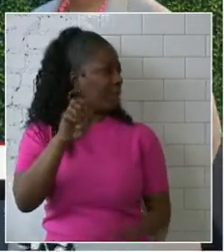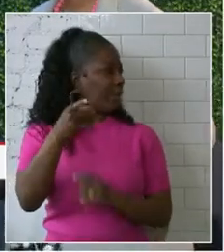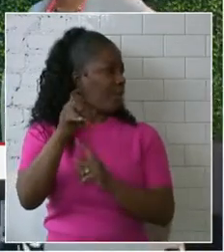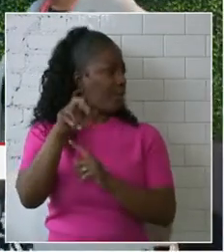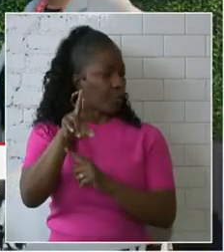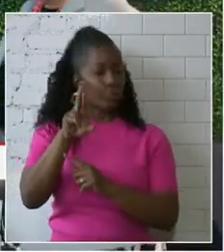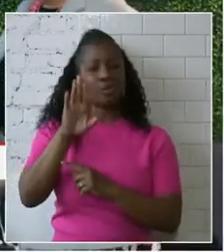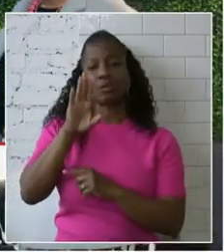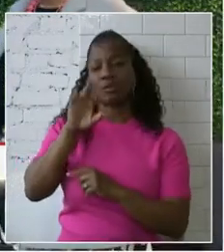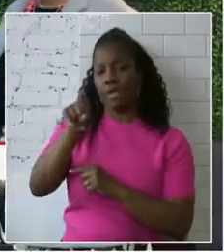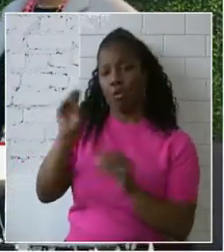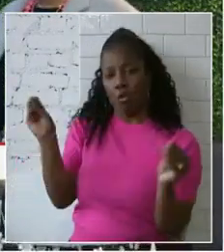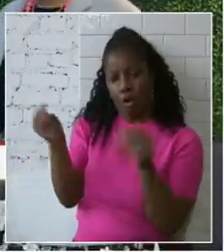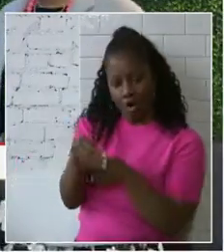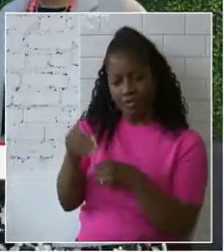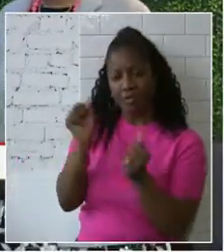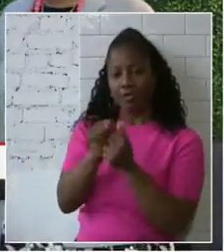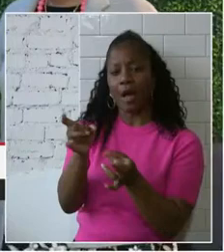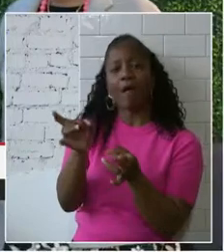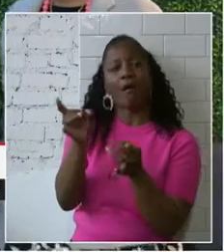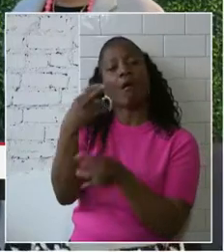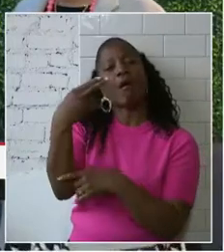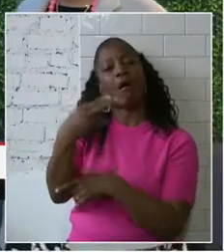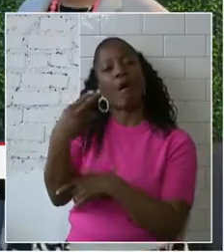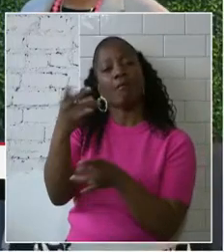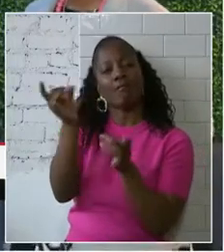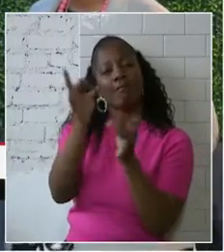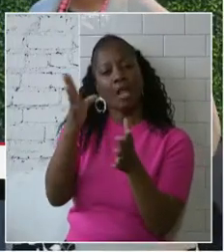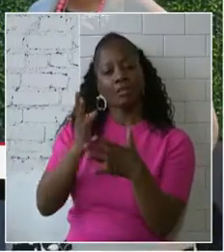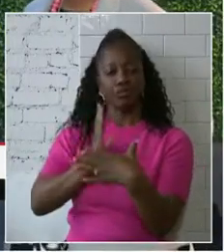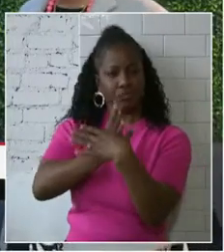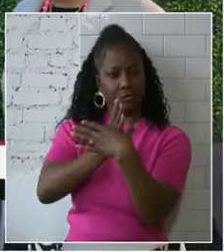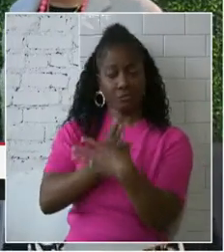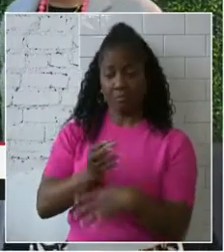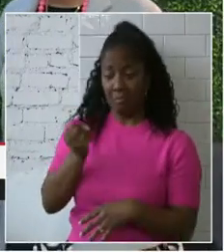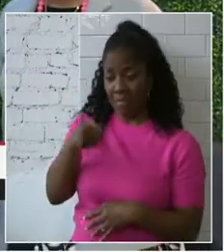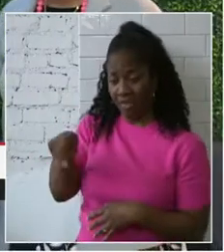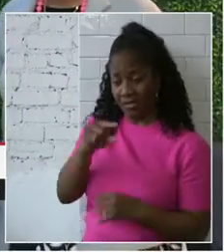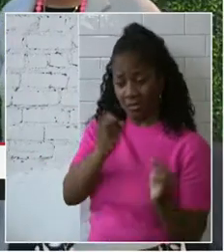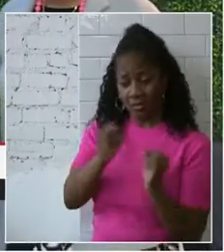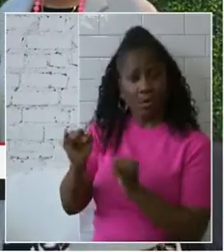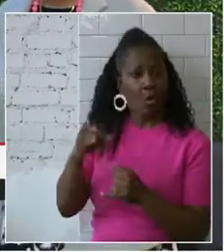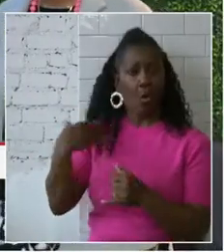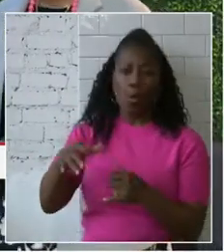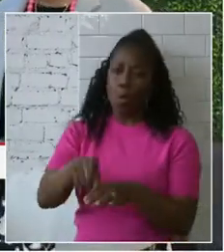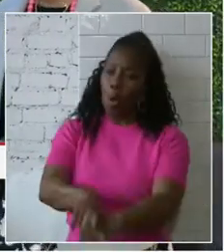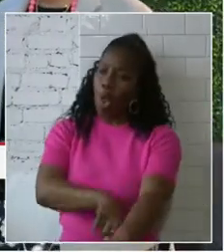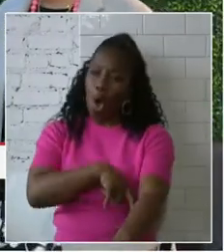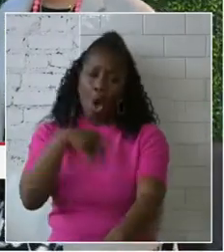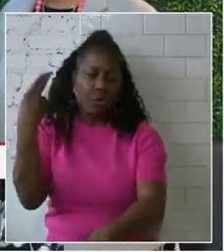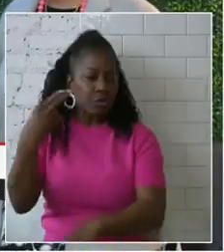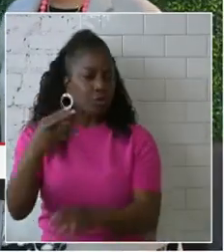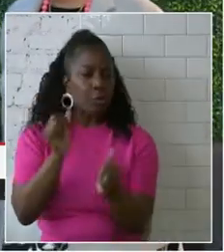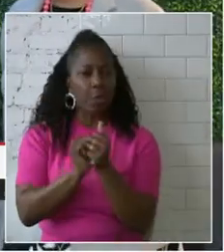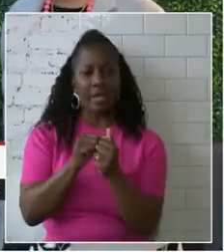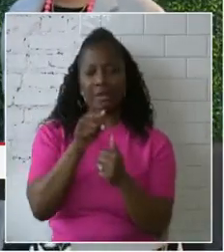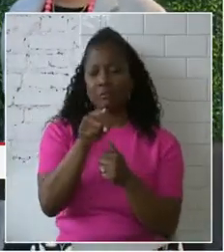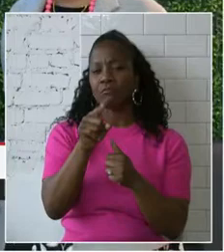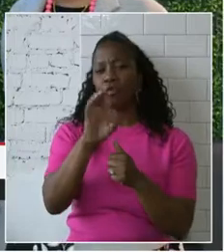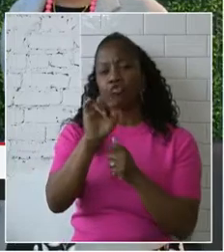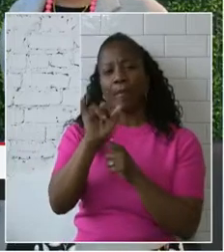Violence Prevention. Many of these individuals have a lengthy history with the criminal legal system, including